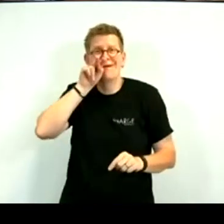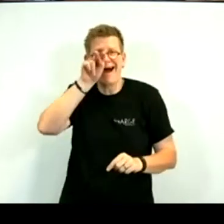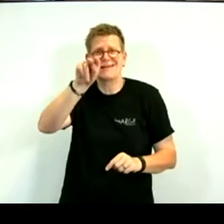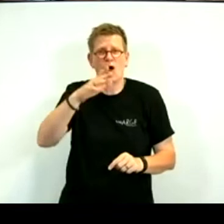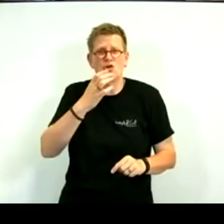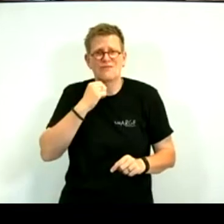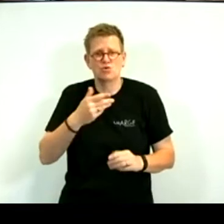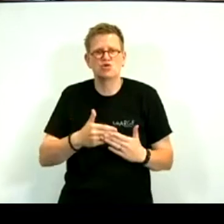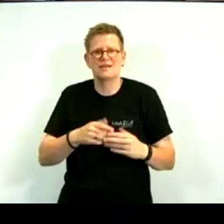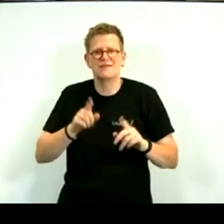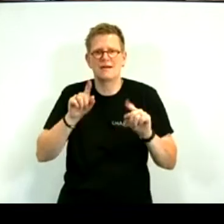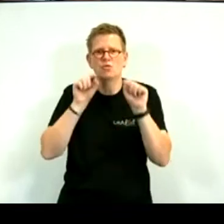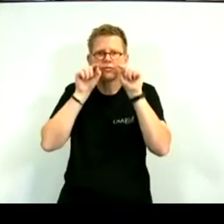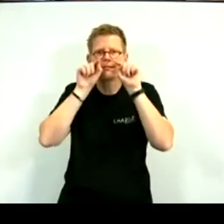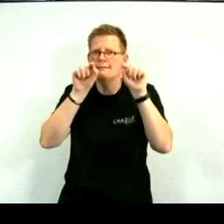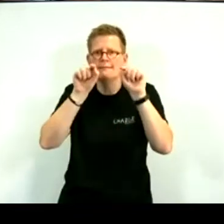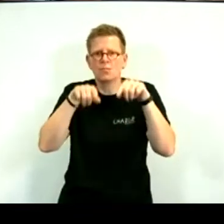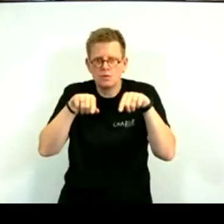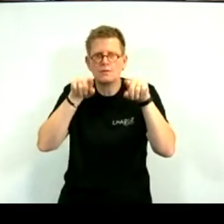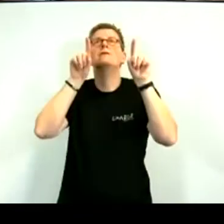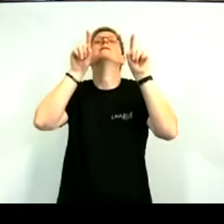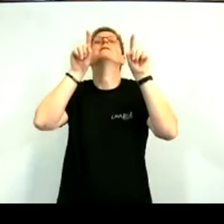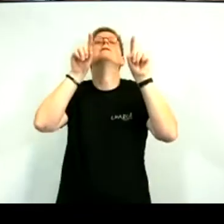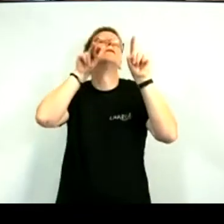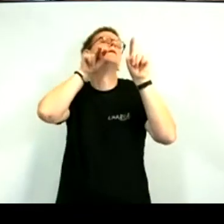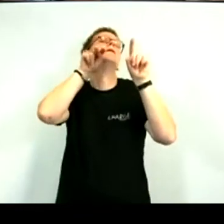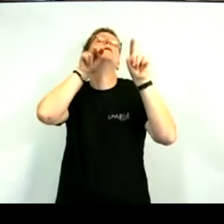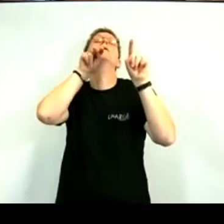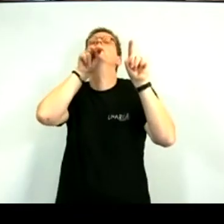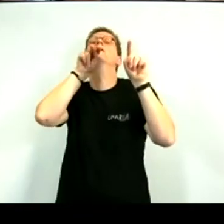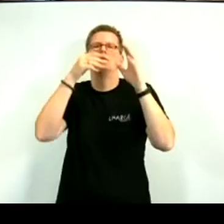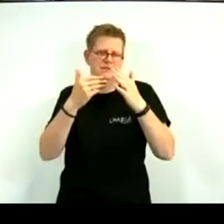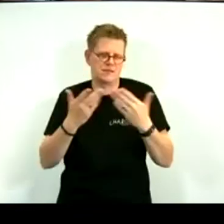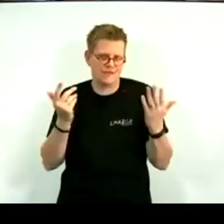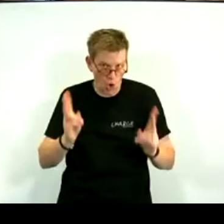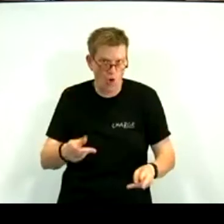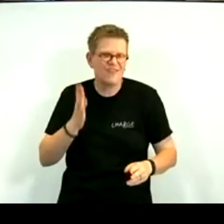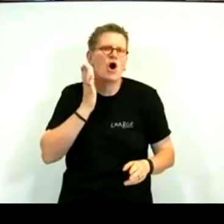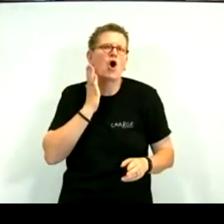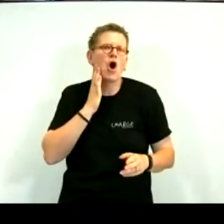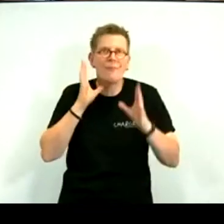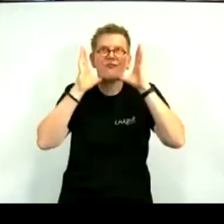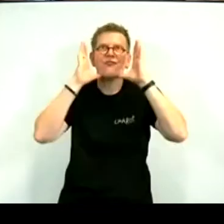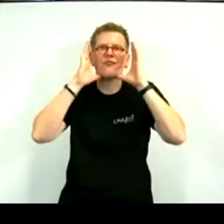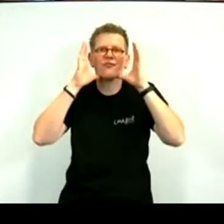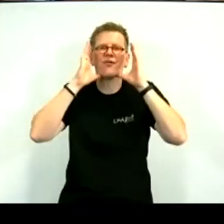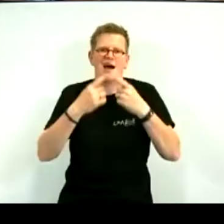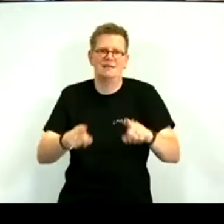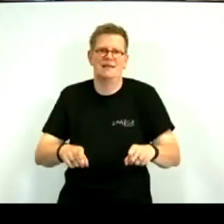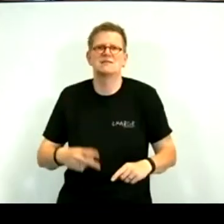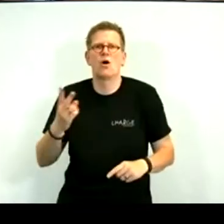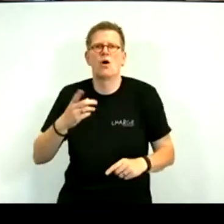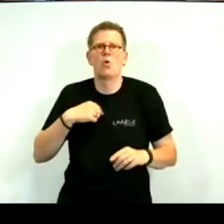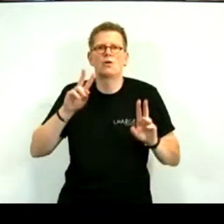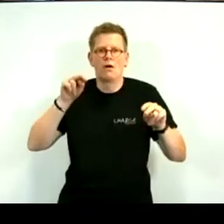viewing. They look to the side, or they look above, or they may even look below in some cases, rather than